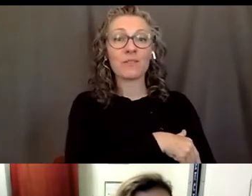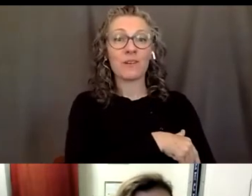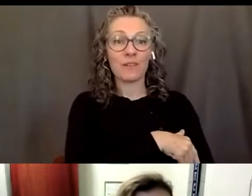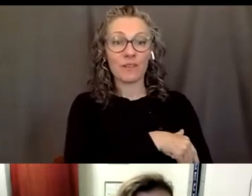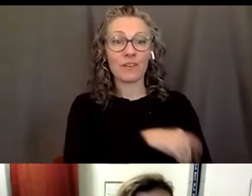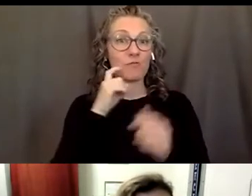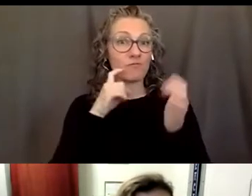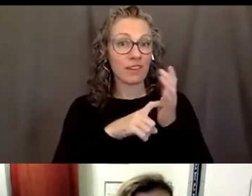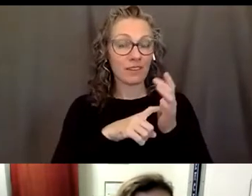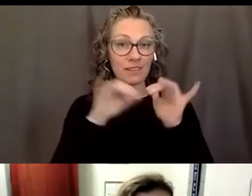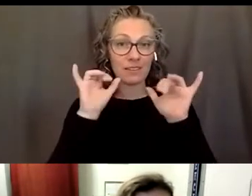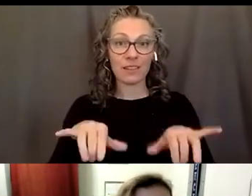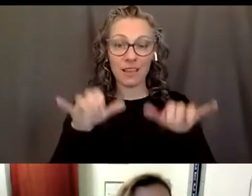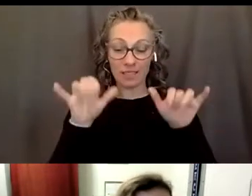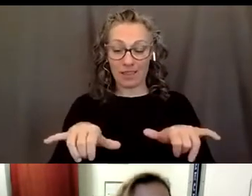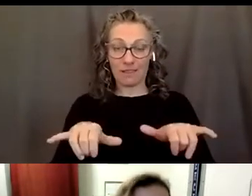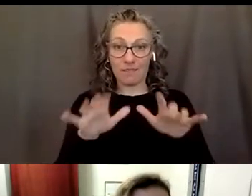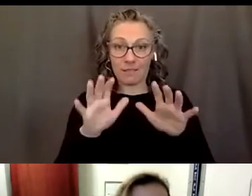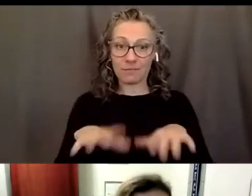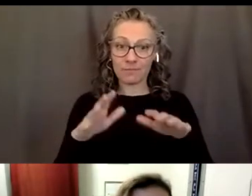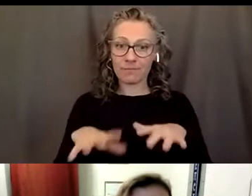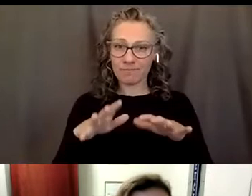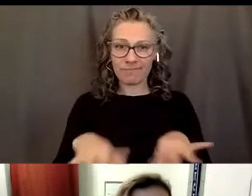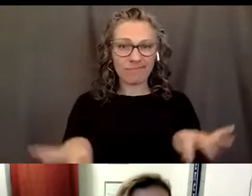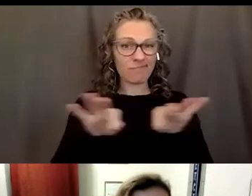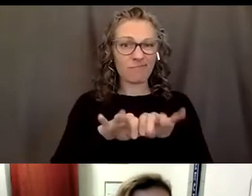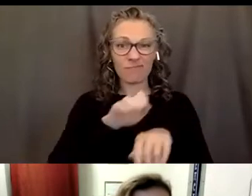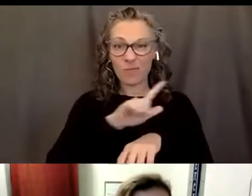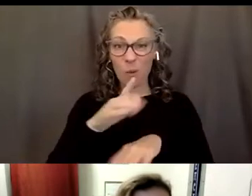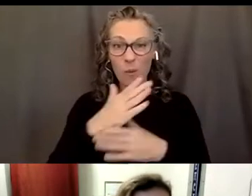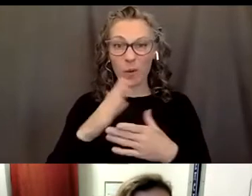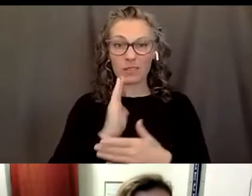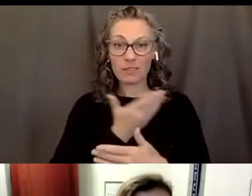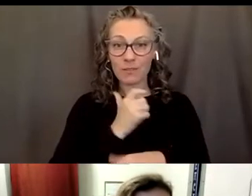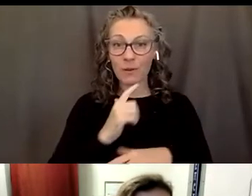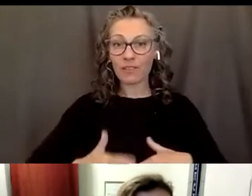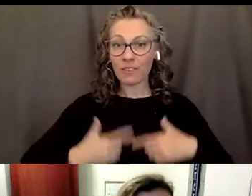to me crucial in basically every aspect of our lives, from